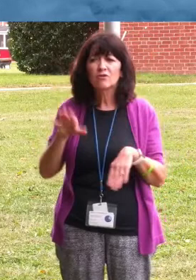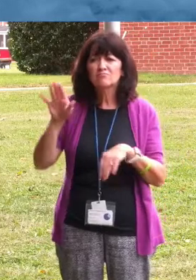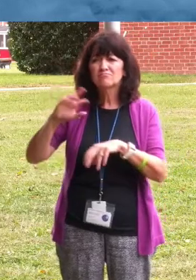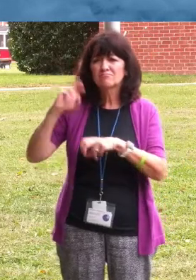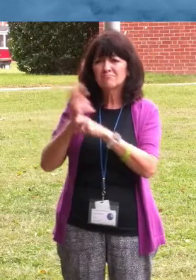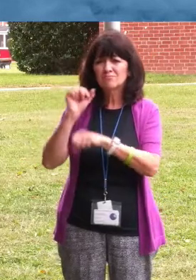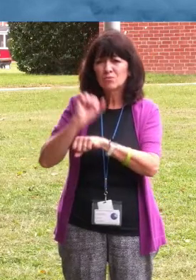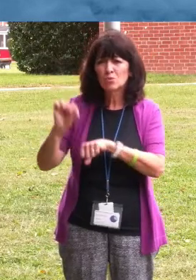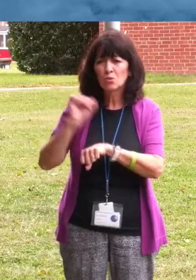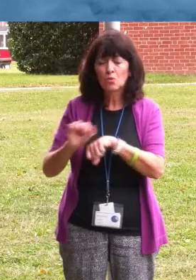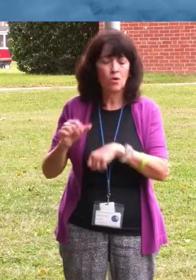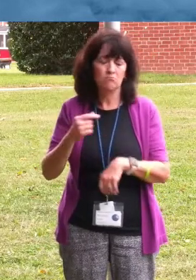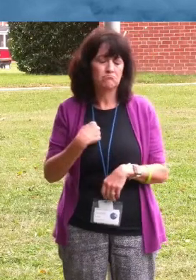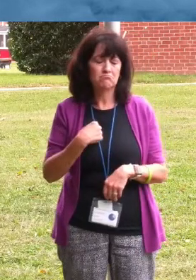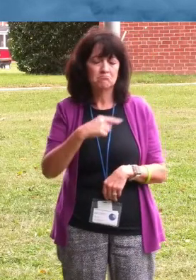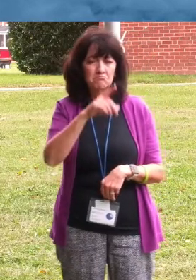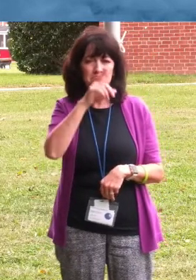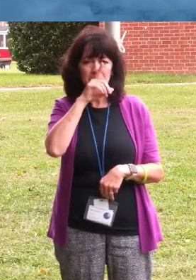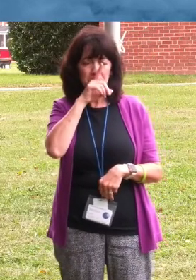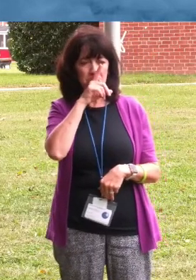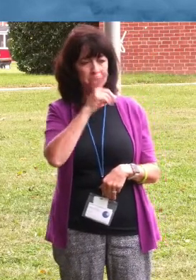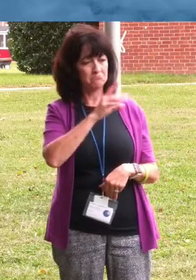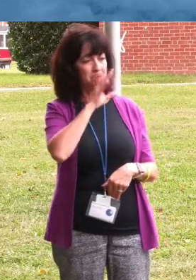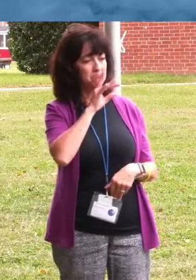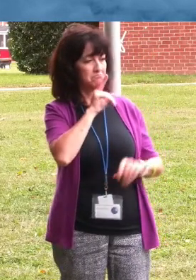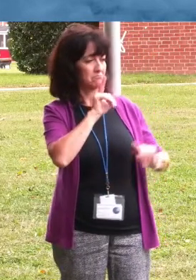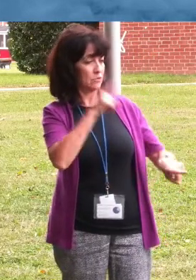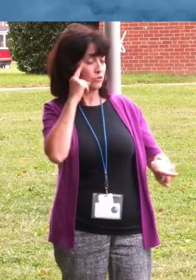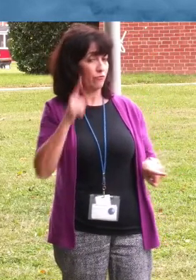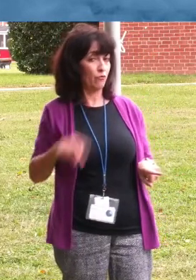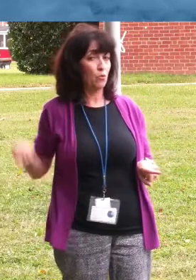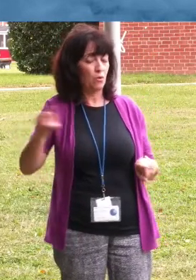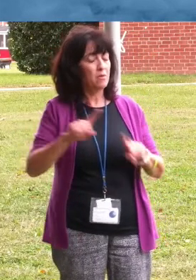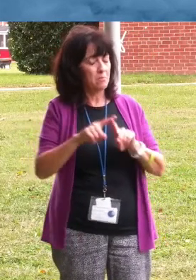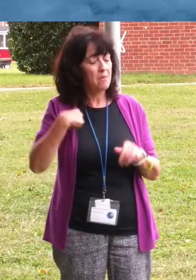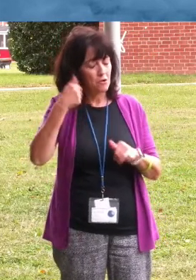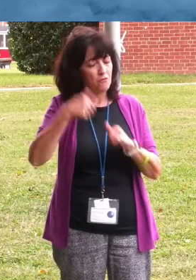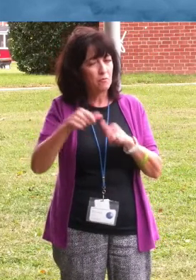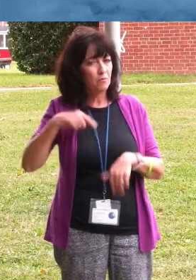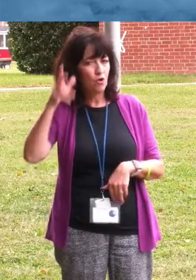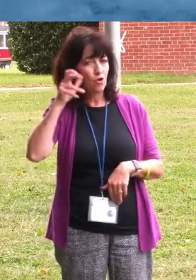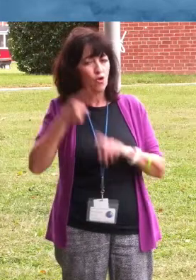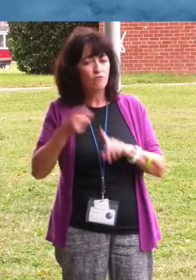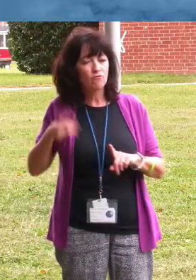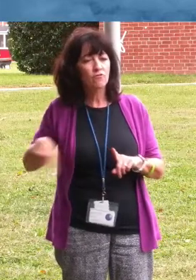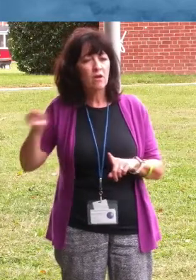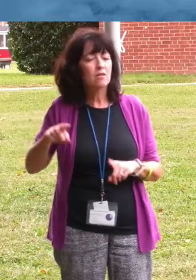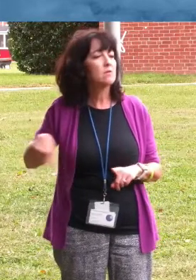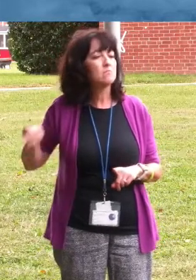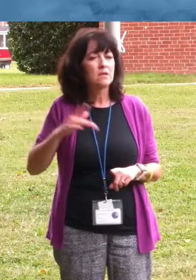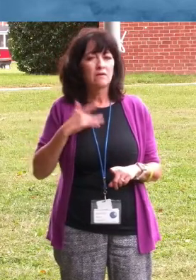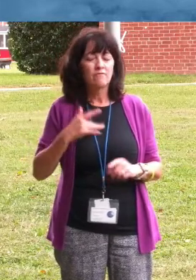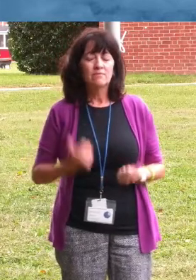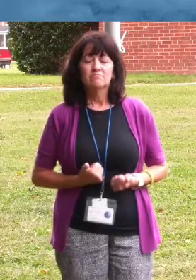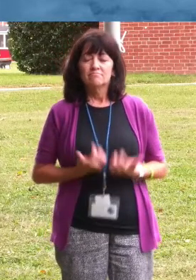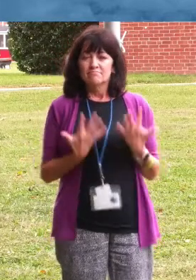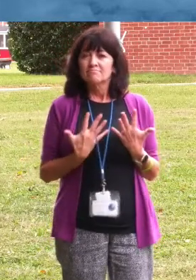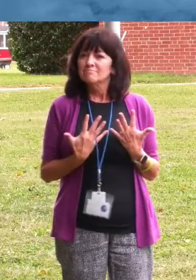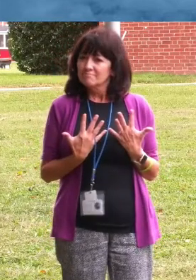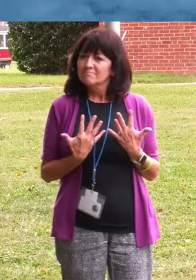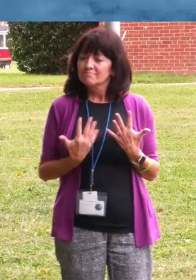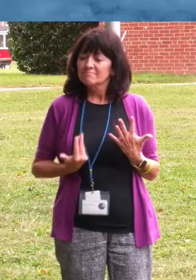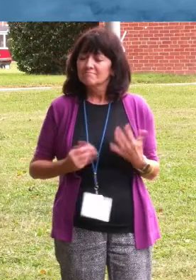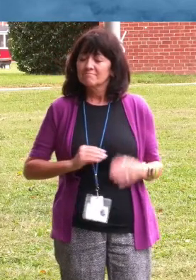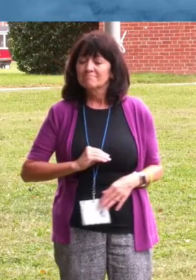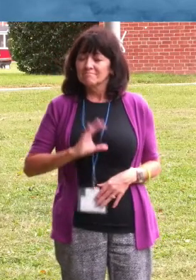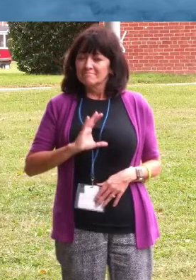on behalf of the staff, but I heard directly from staff members who said that that just was such a boost and really just meant the world